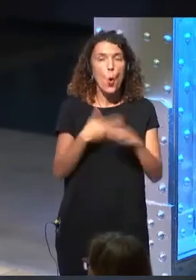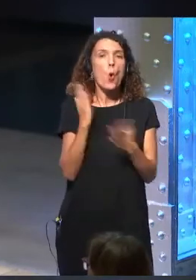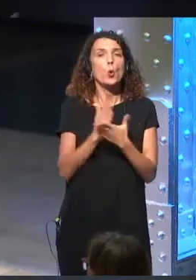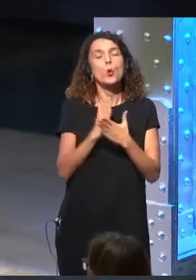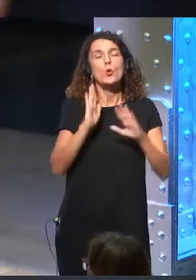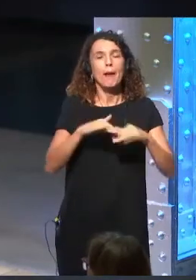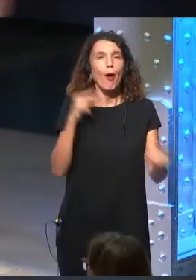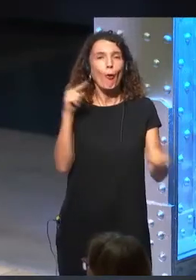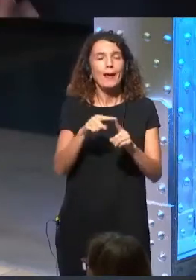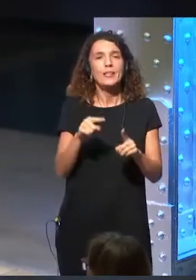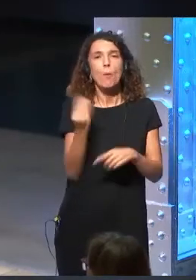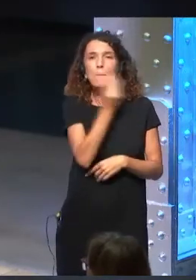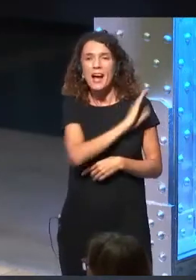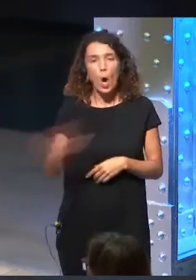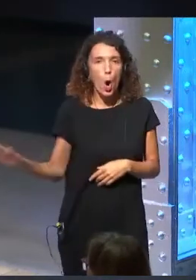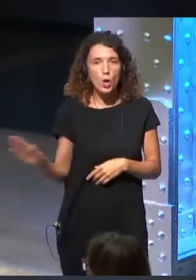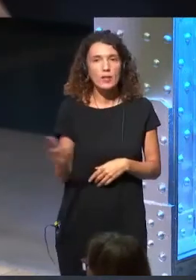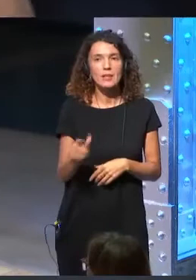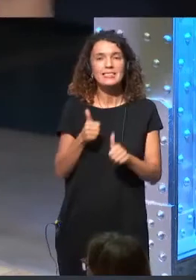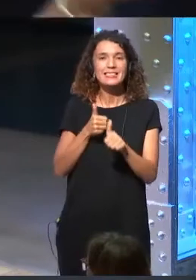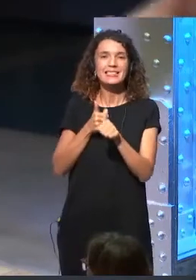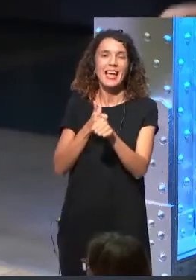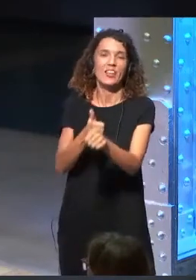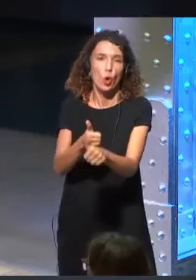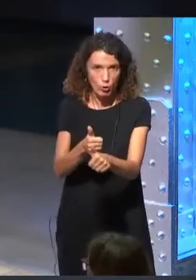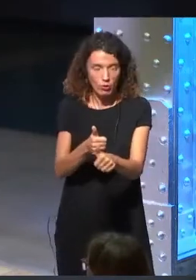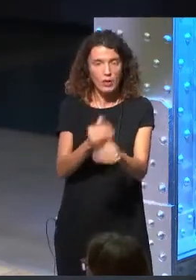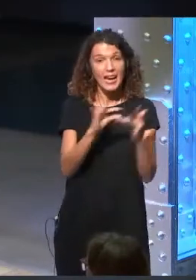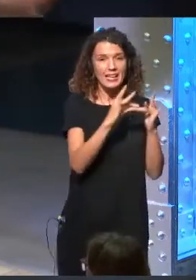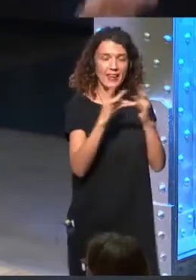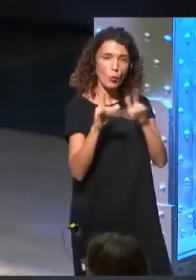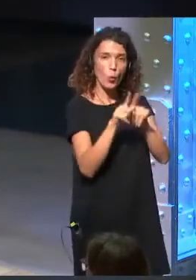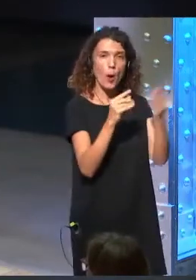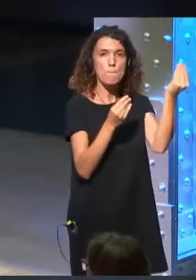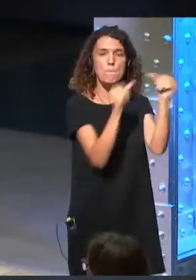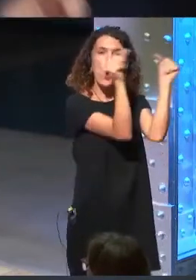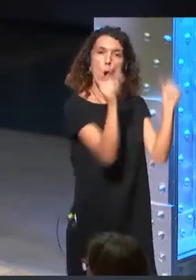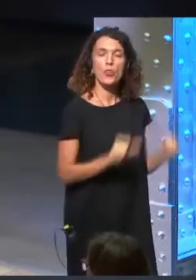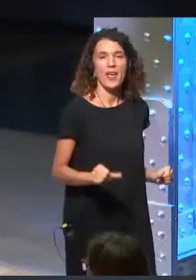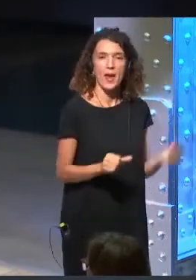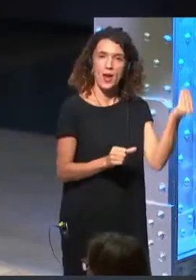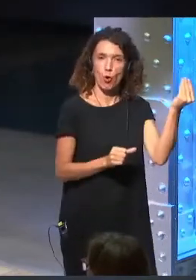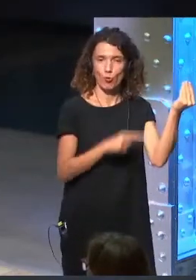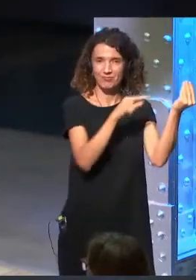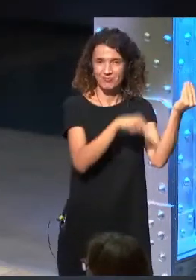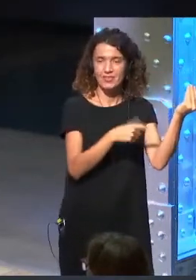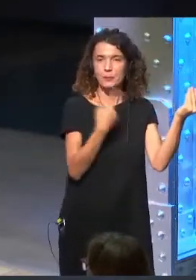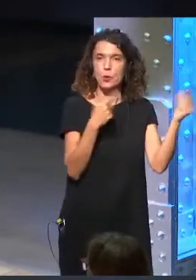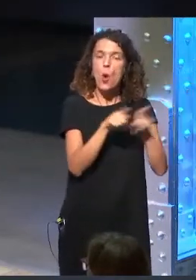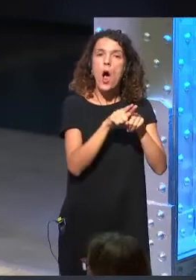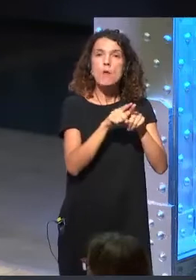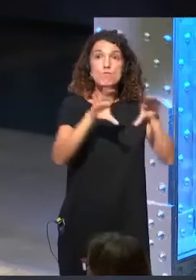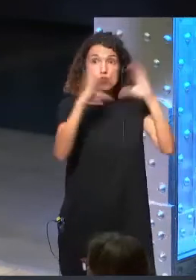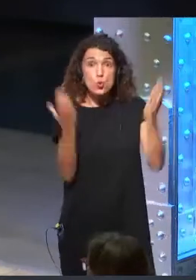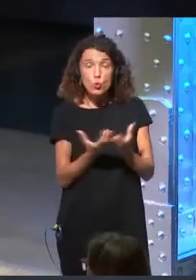got leadership, you know, leadership is a model of how something is run, how the world is run, which is